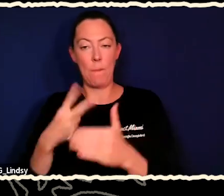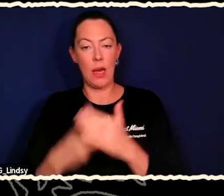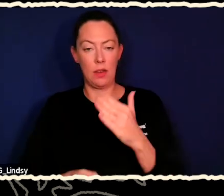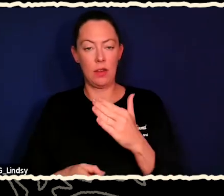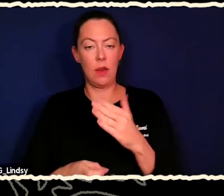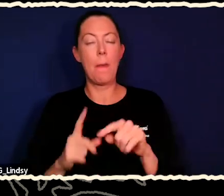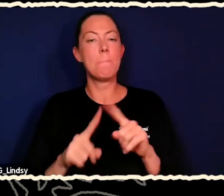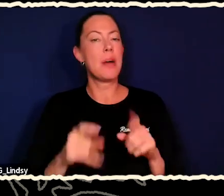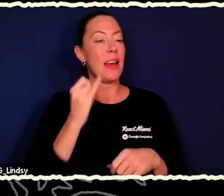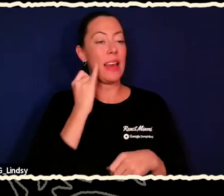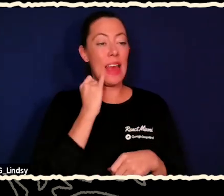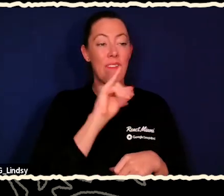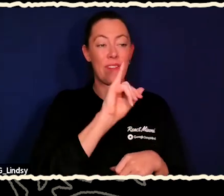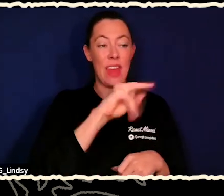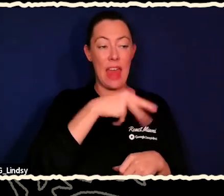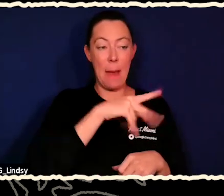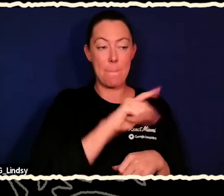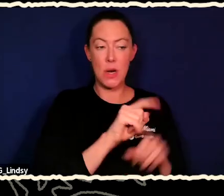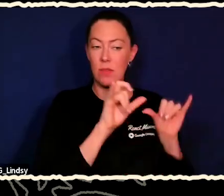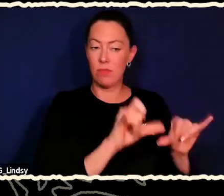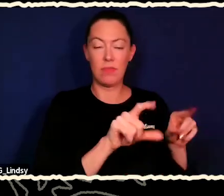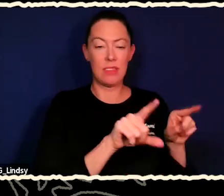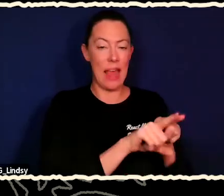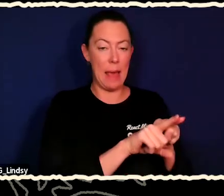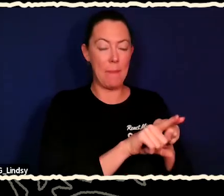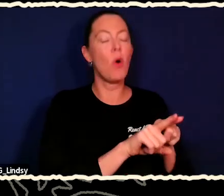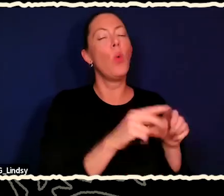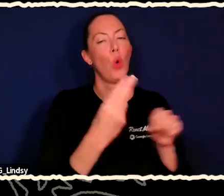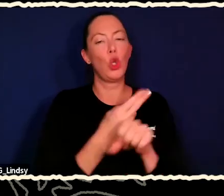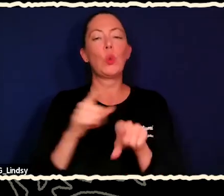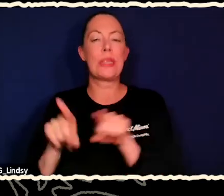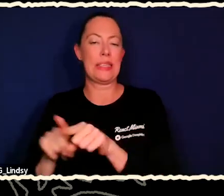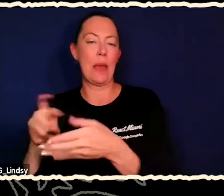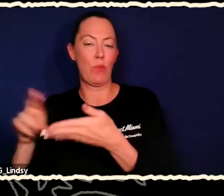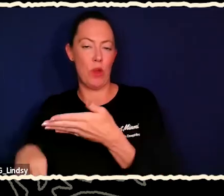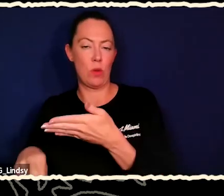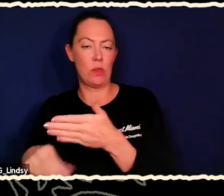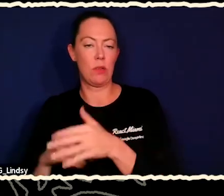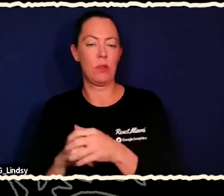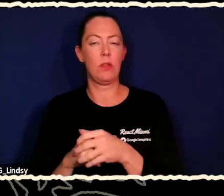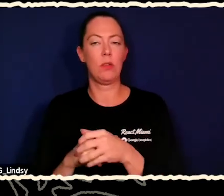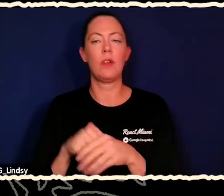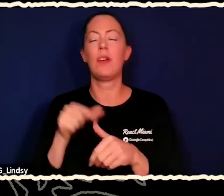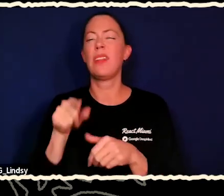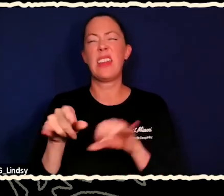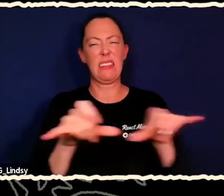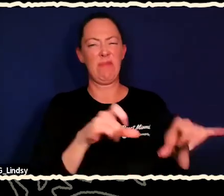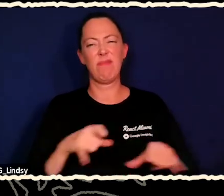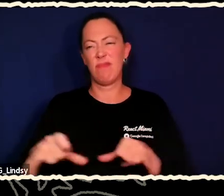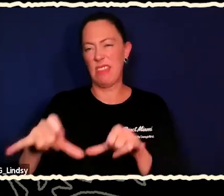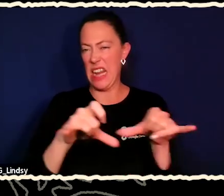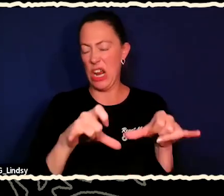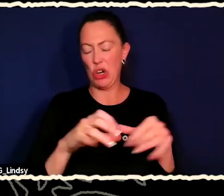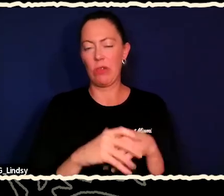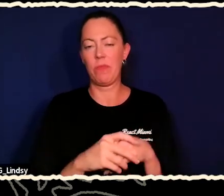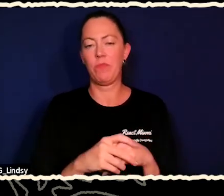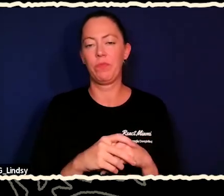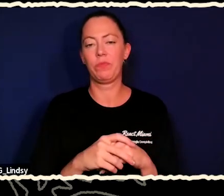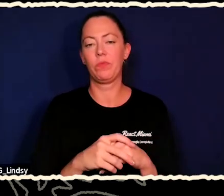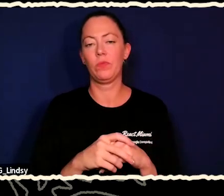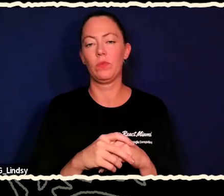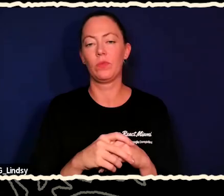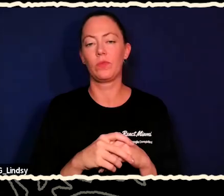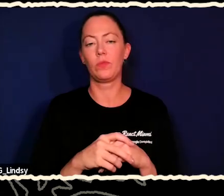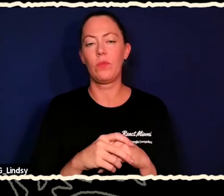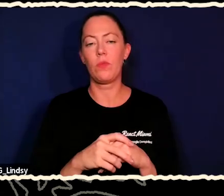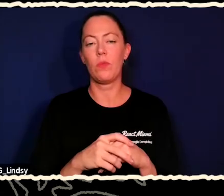of the inputs changed, then we can just reuse the result from last time. This is very standard memoization. And in fact, this